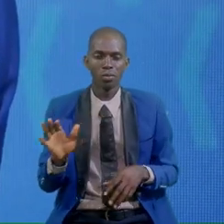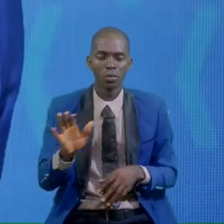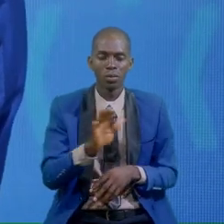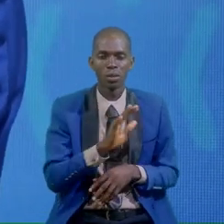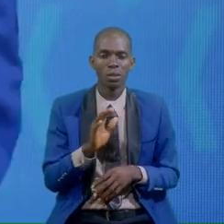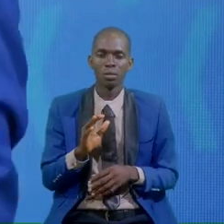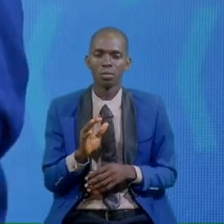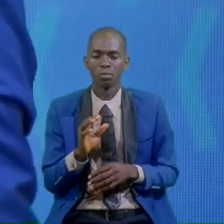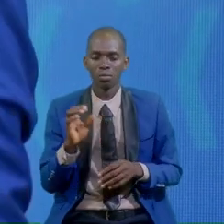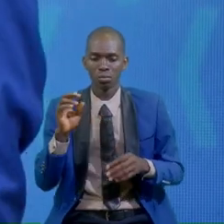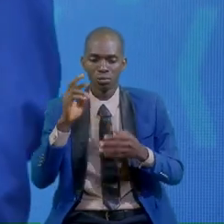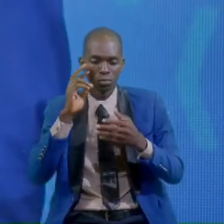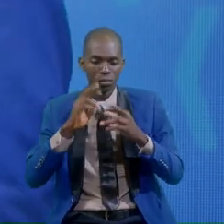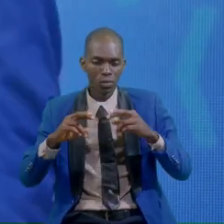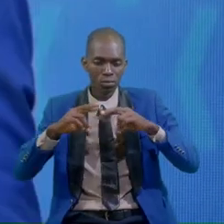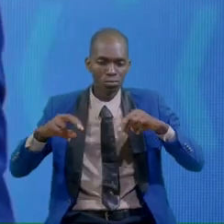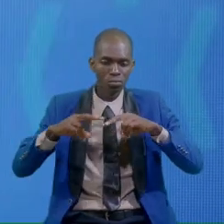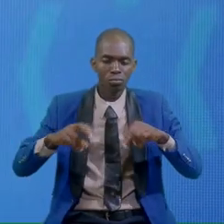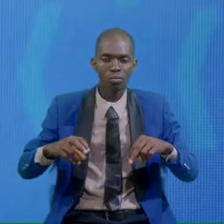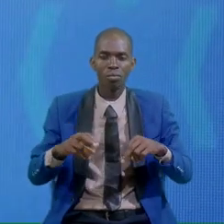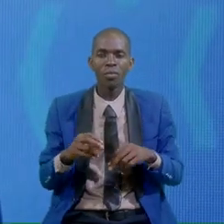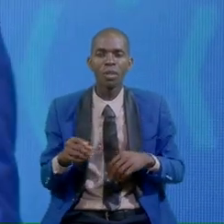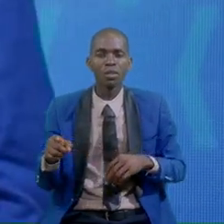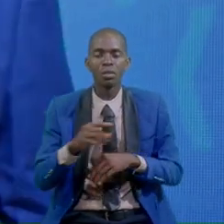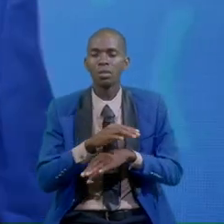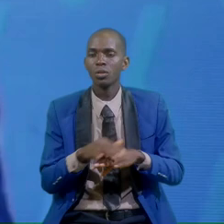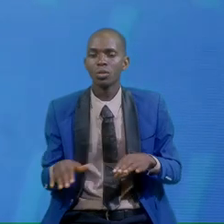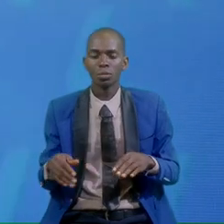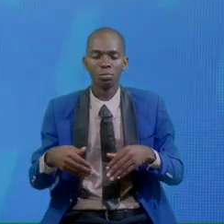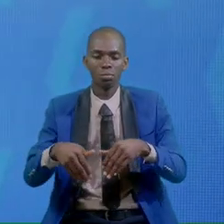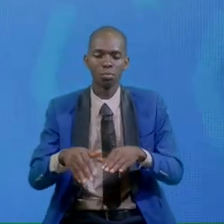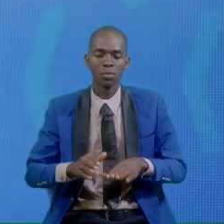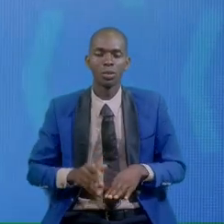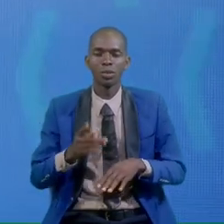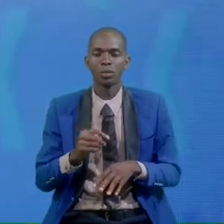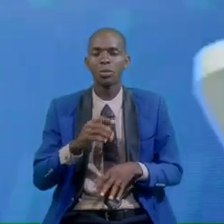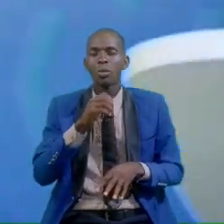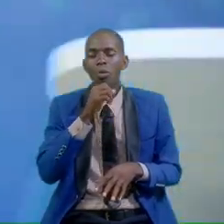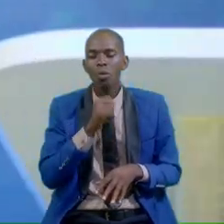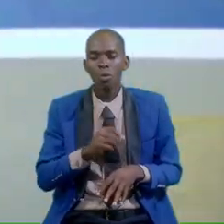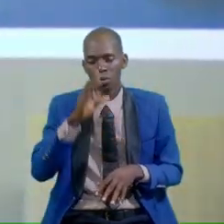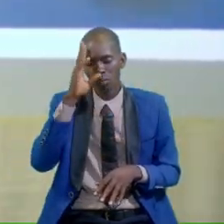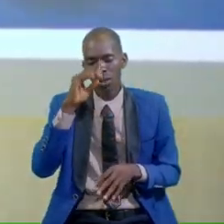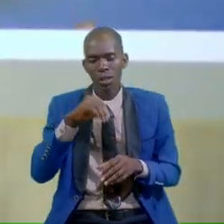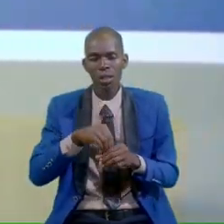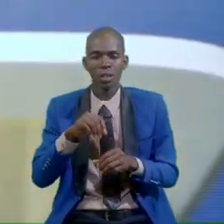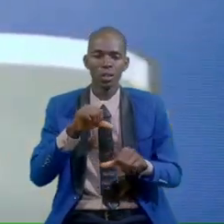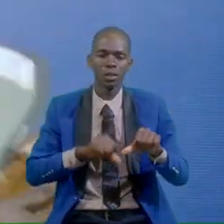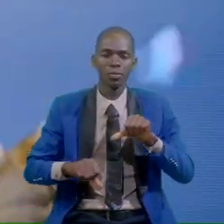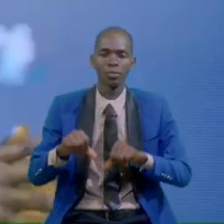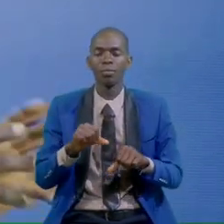research. Old men, they don't bury their old men in science. The